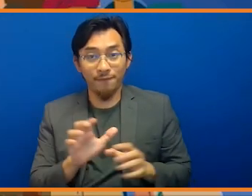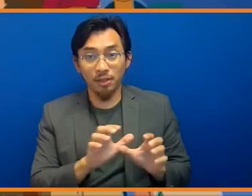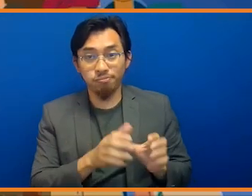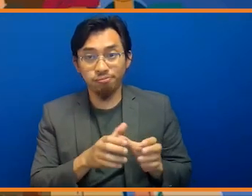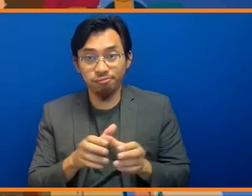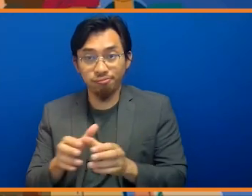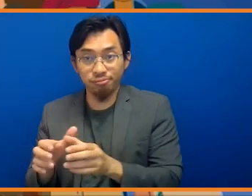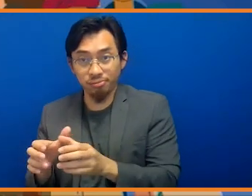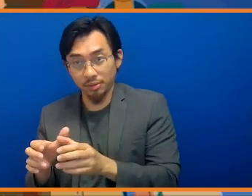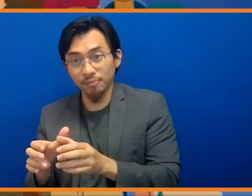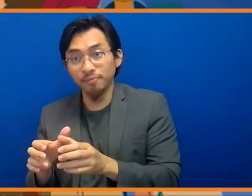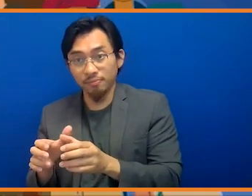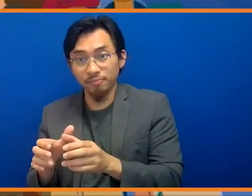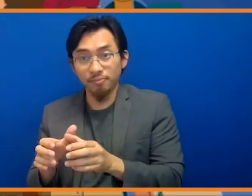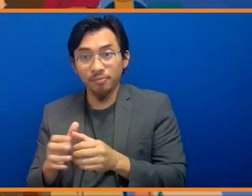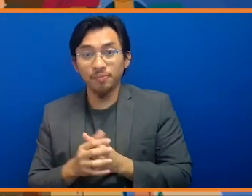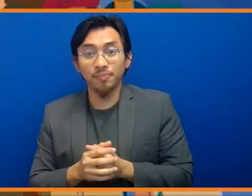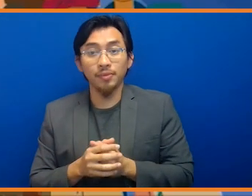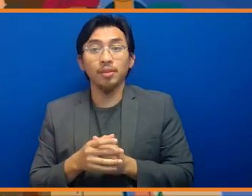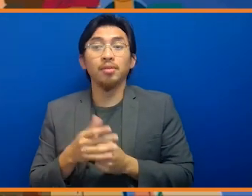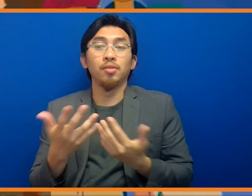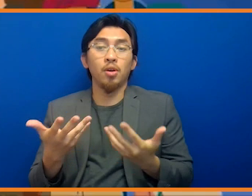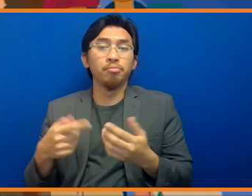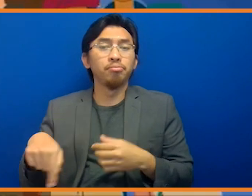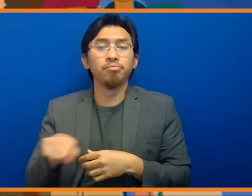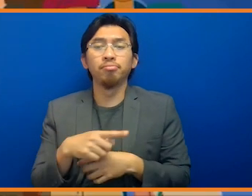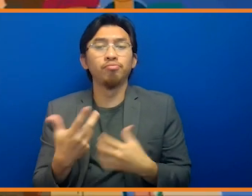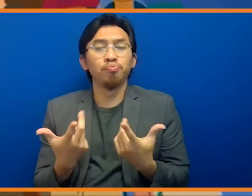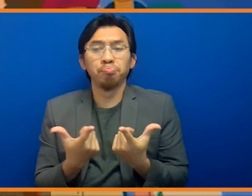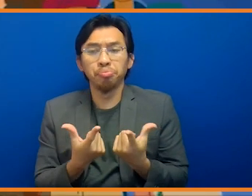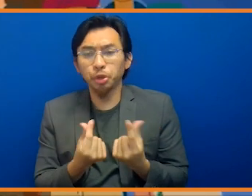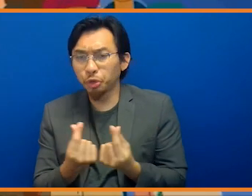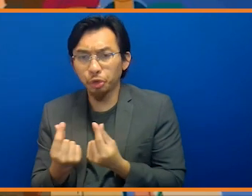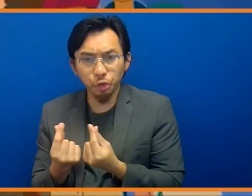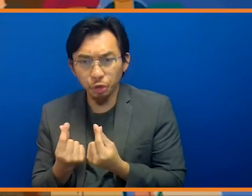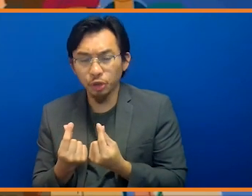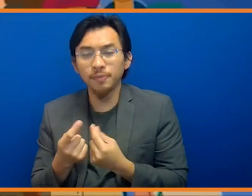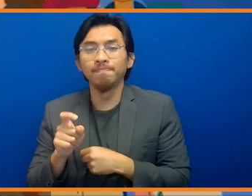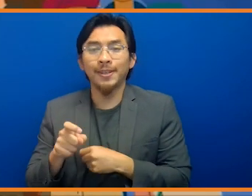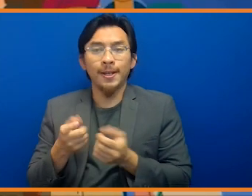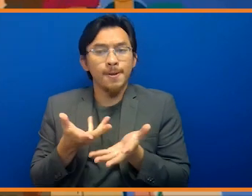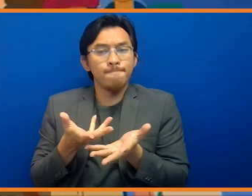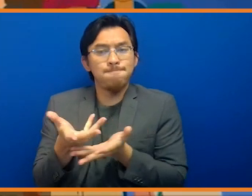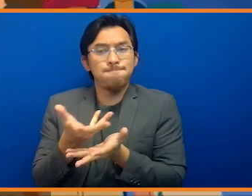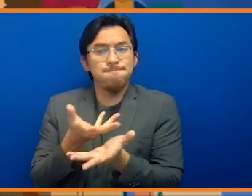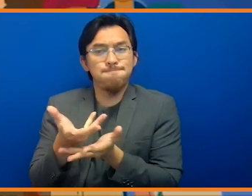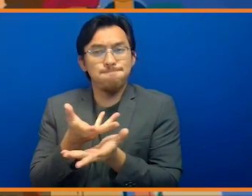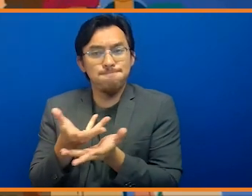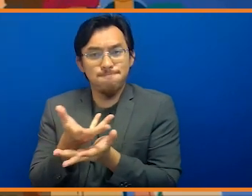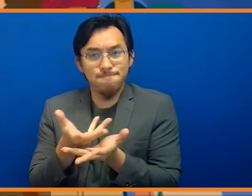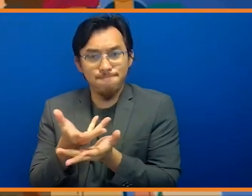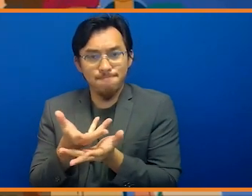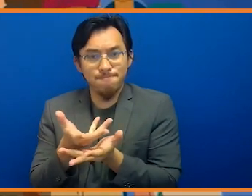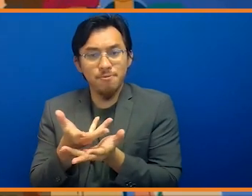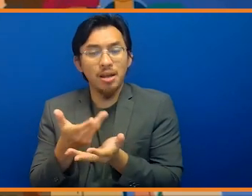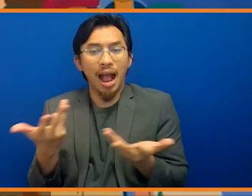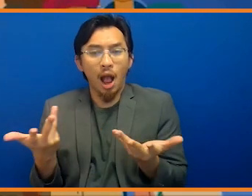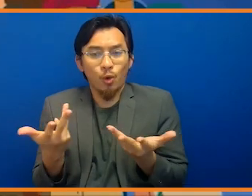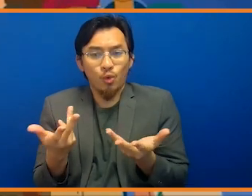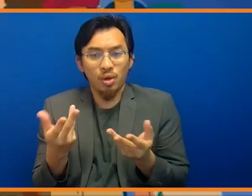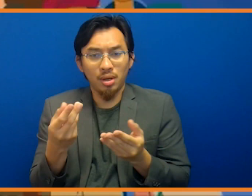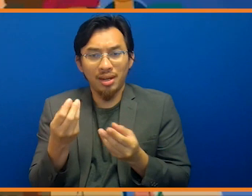into 5 groups. What are you guys gonna do in the group? You need to discuss about